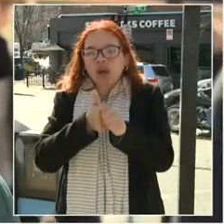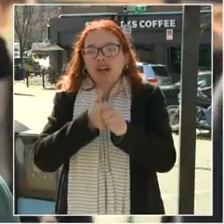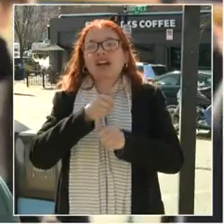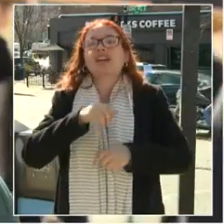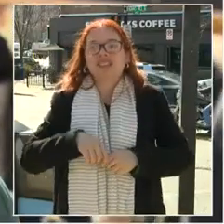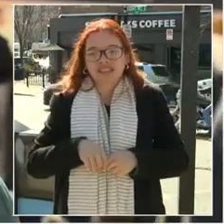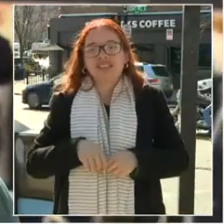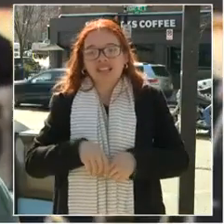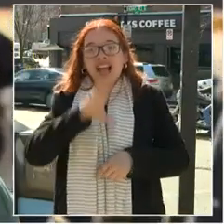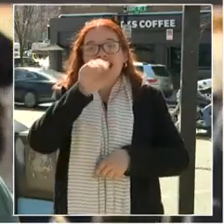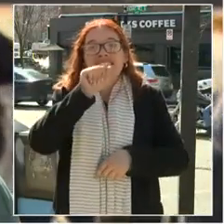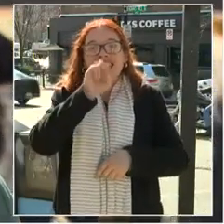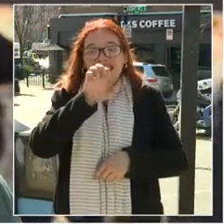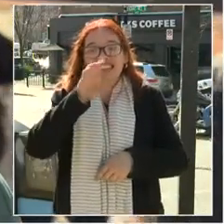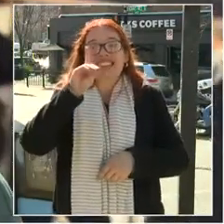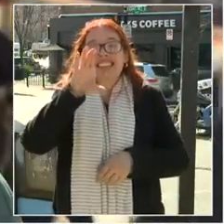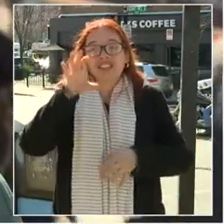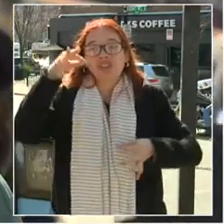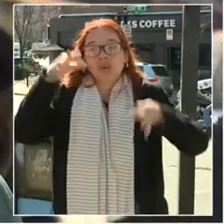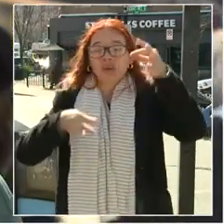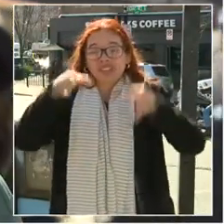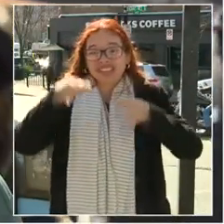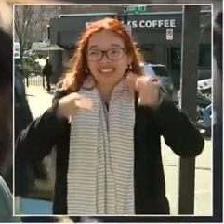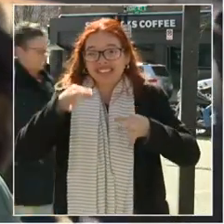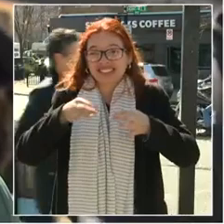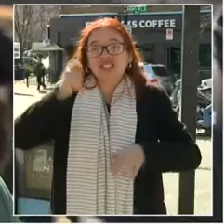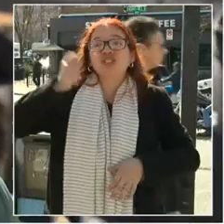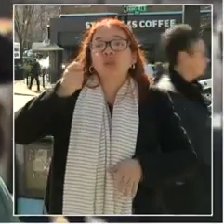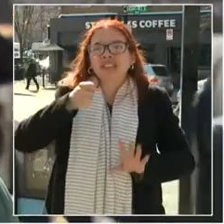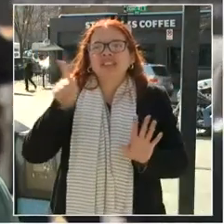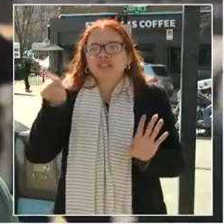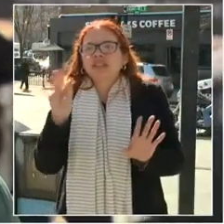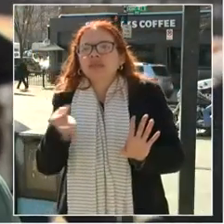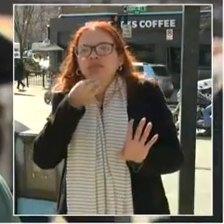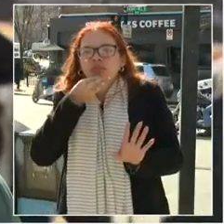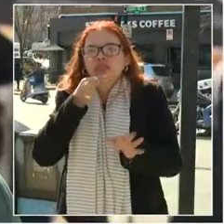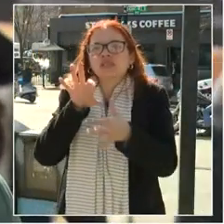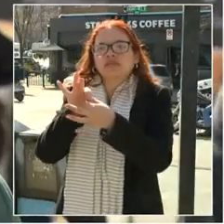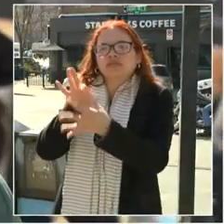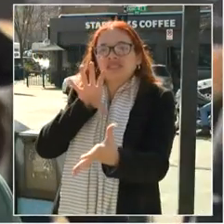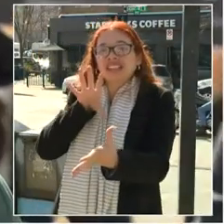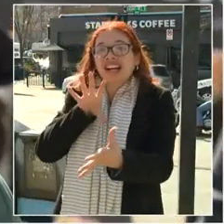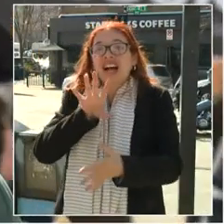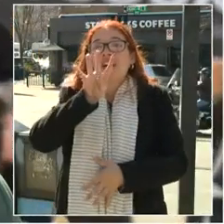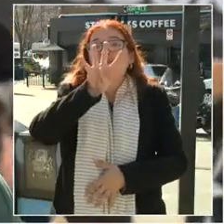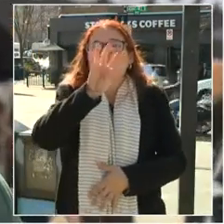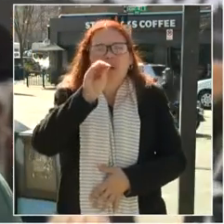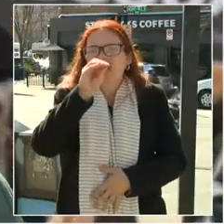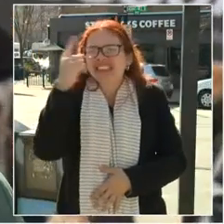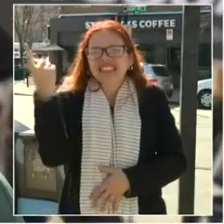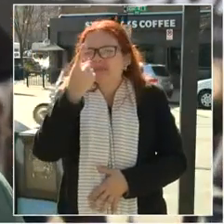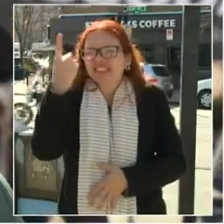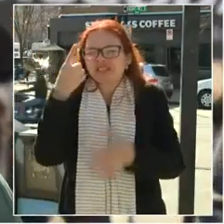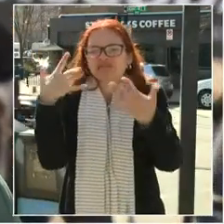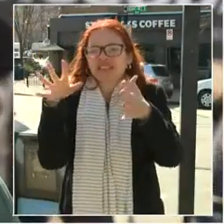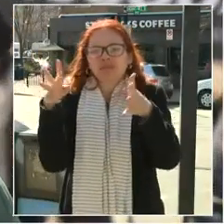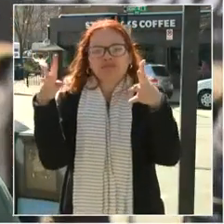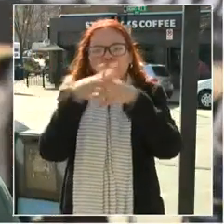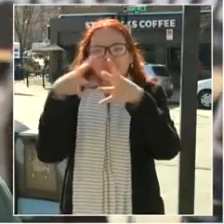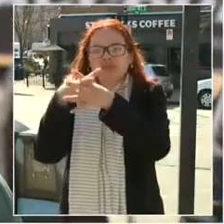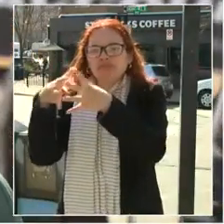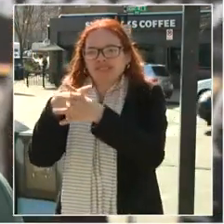district court, and the judge was about to let him out. He has 40-some arrests going